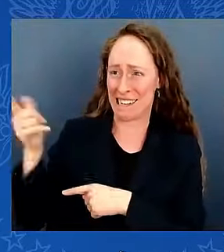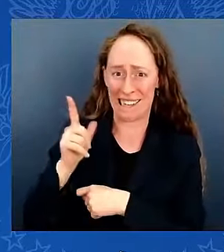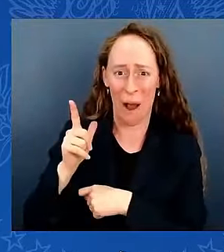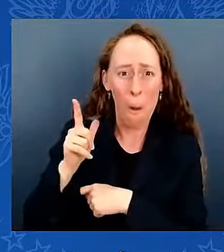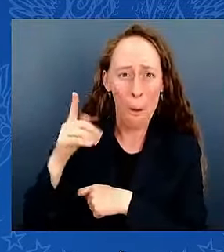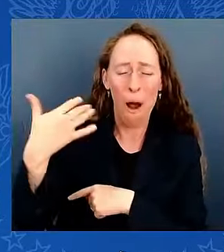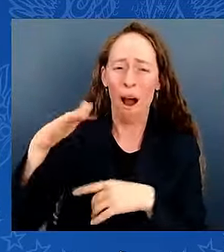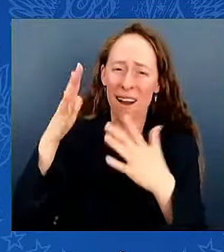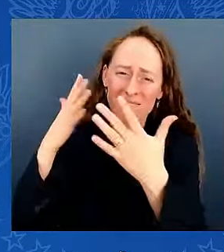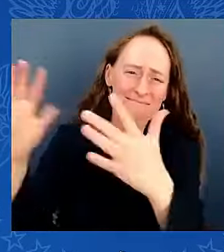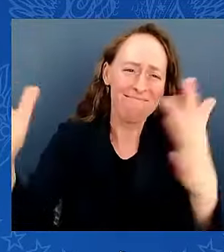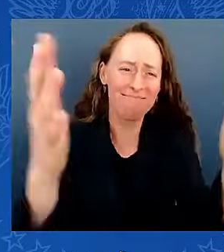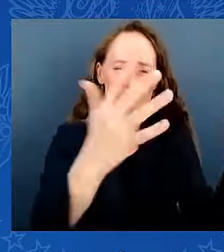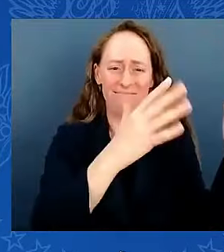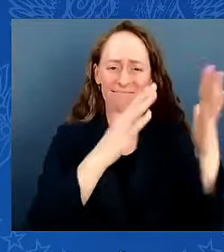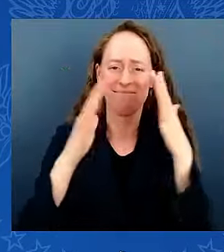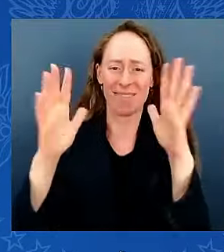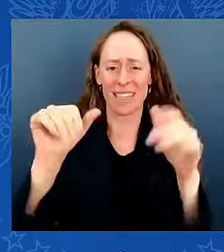more time.